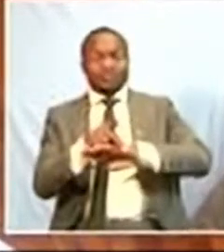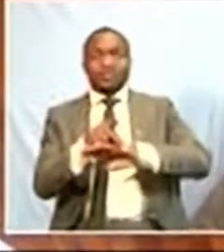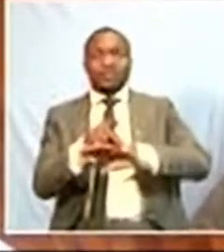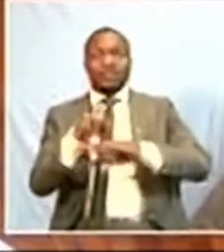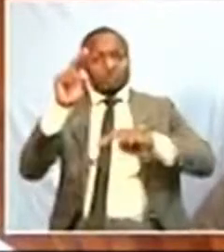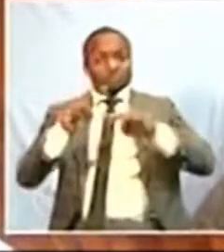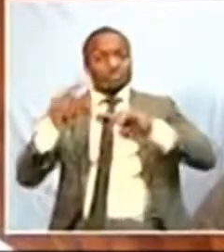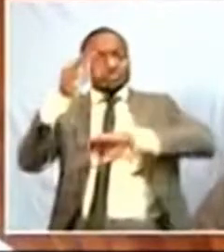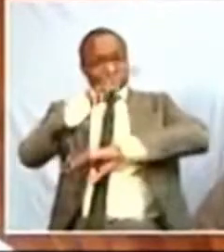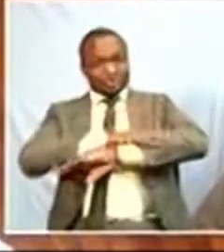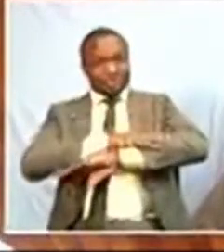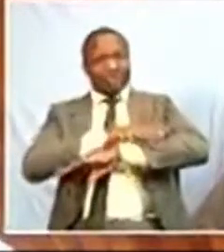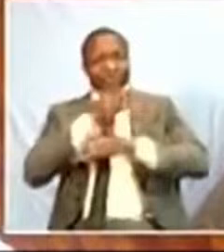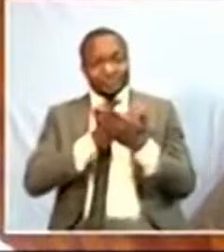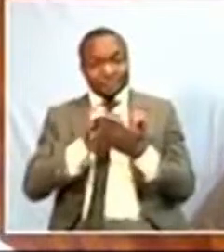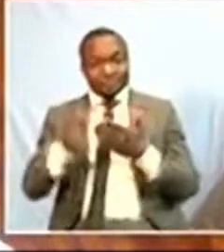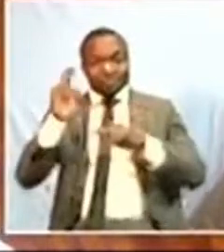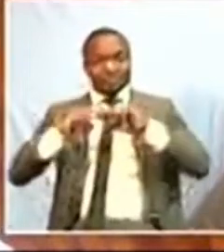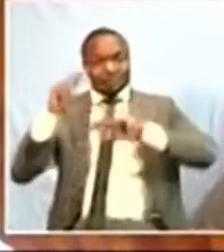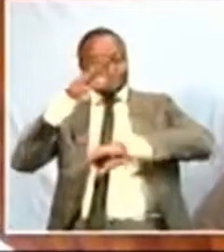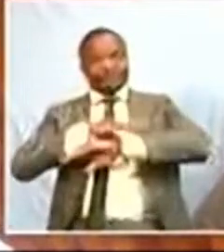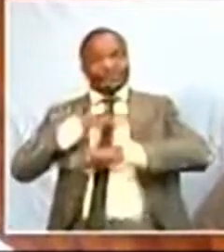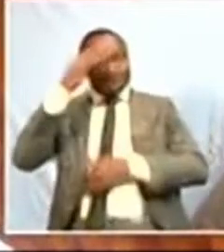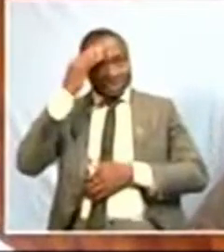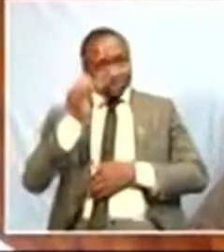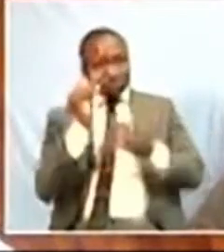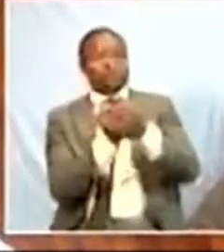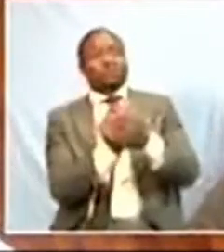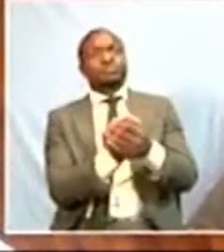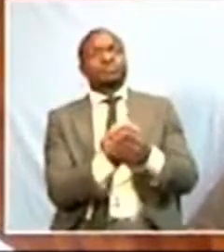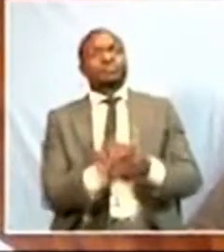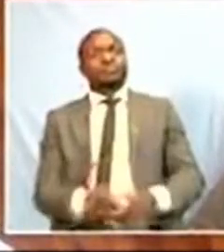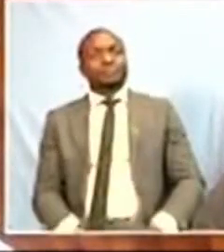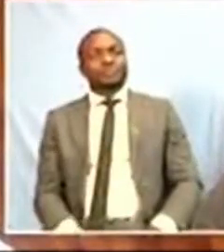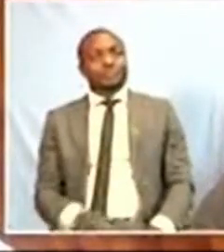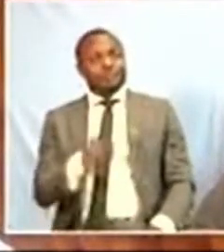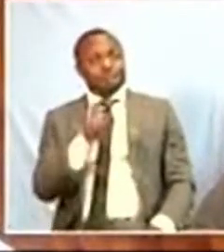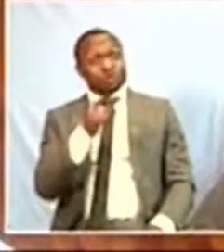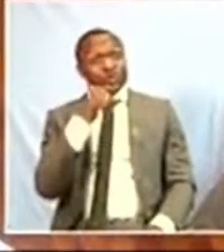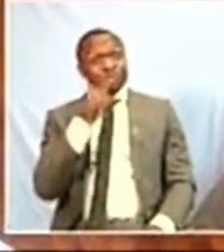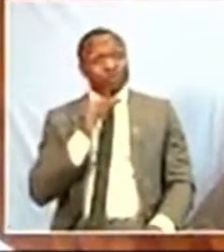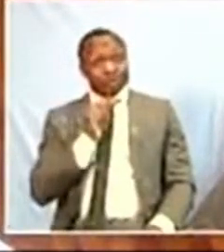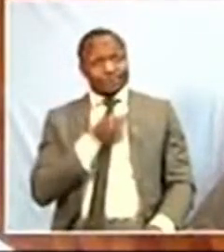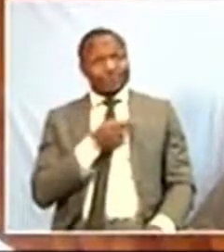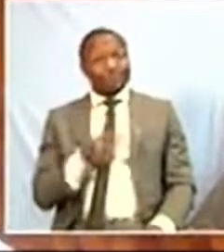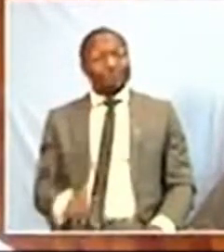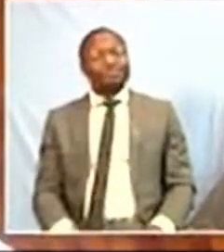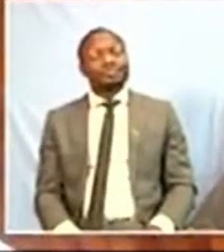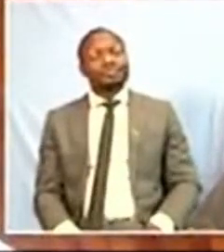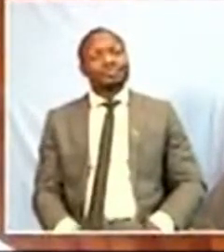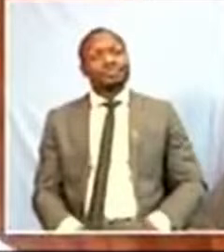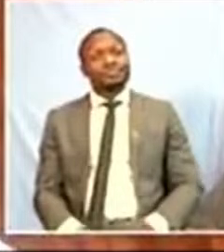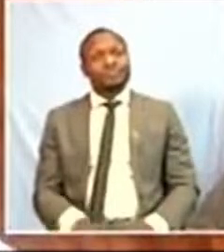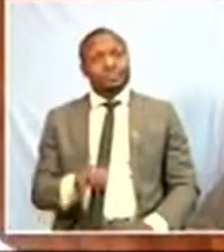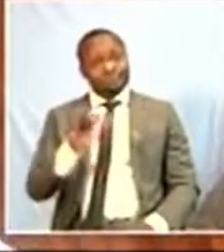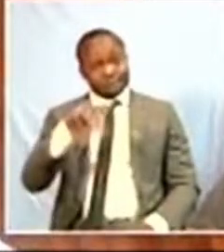the desks. So he failed on the desks. That's why we considered him. That's what you are telling, submitting this to this committee. Yes, Chair, on the structure